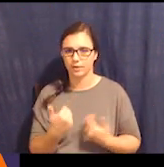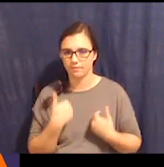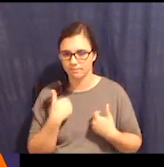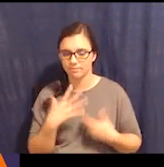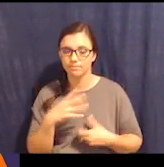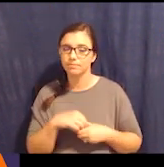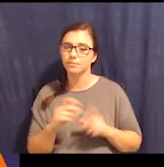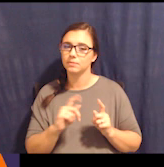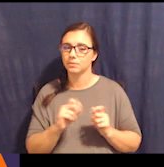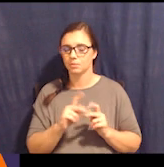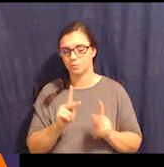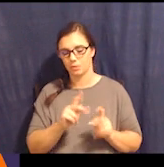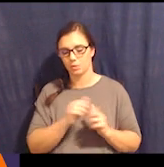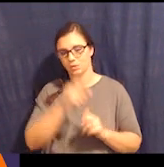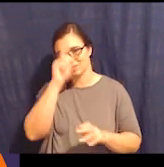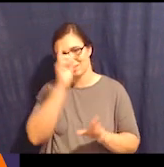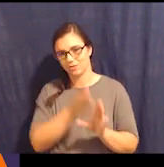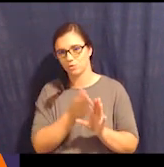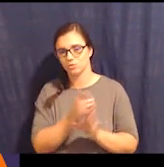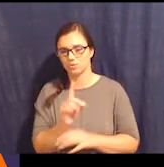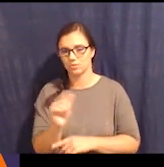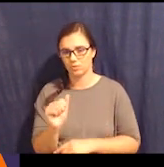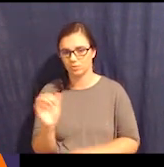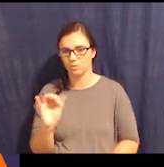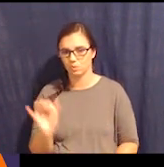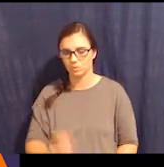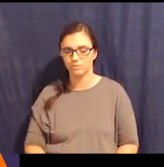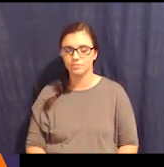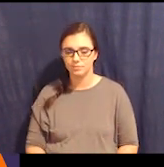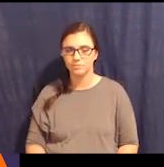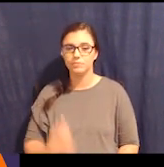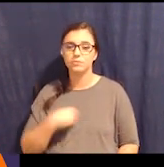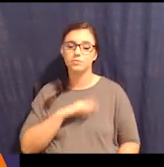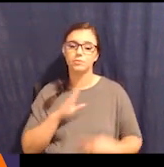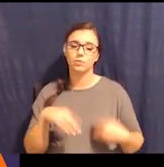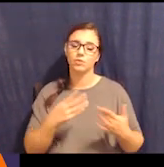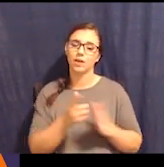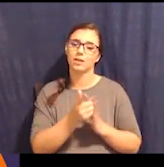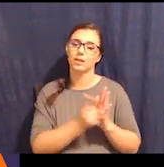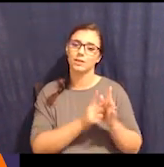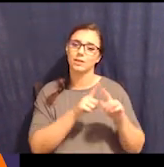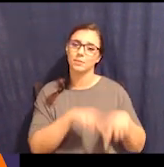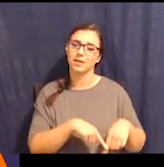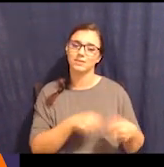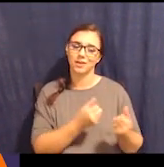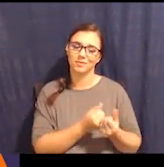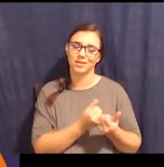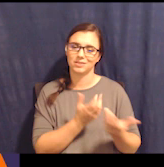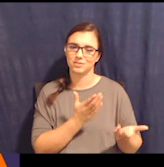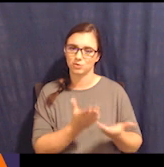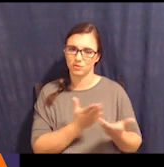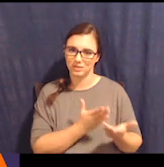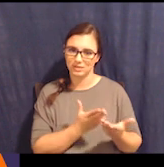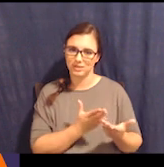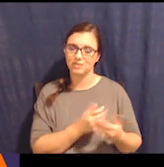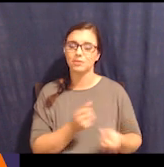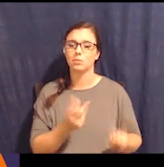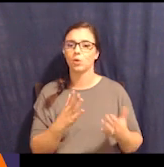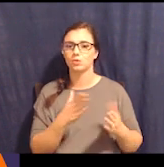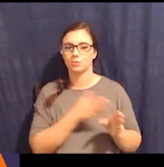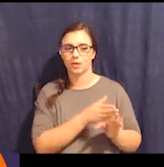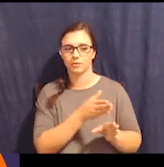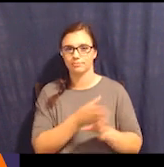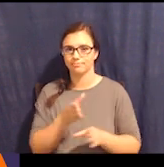We provide legally based advocacy services by multidisciplinary teams of attorneys, advocates,